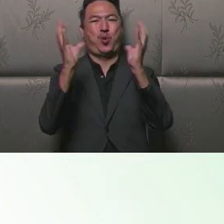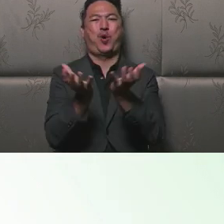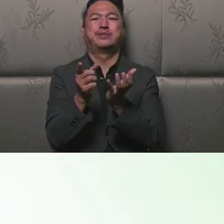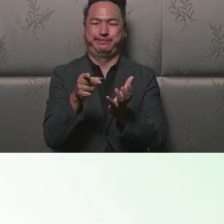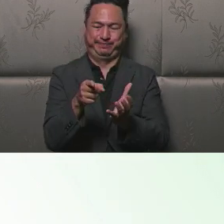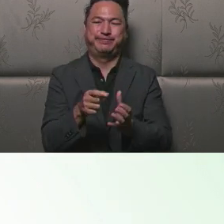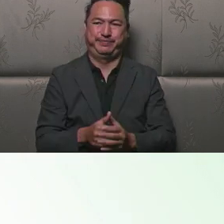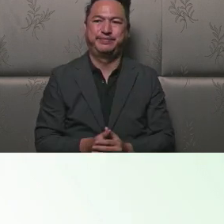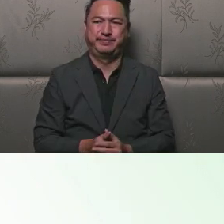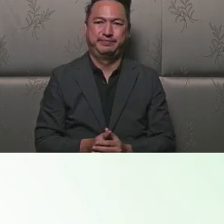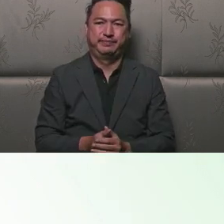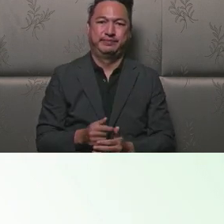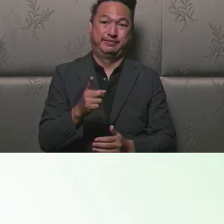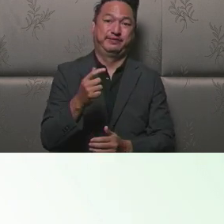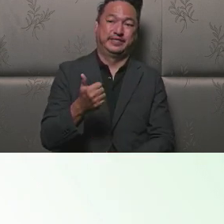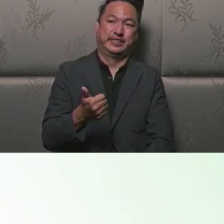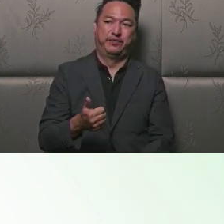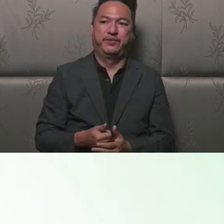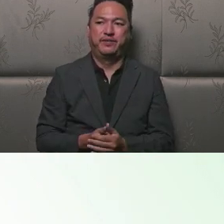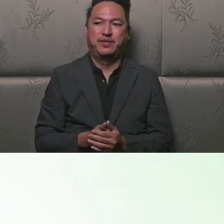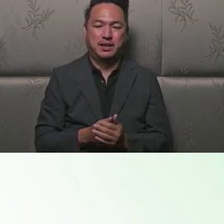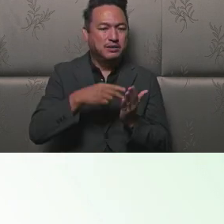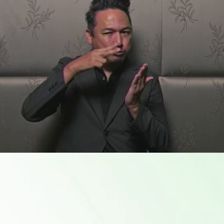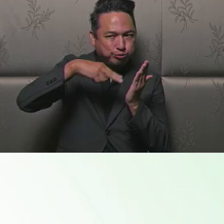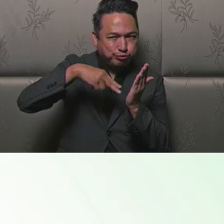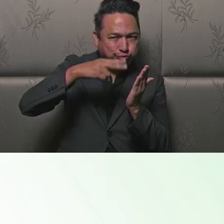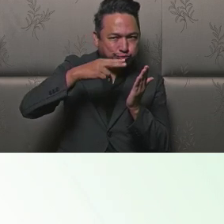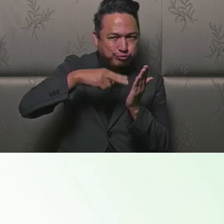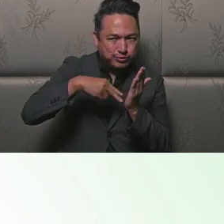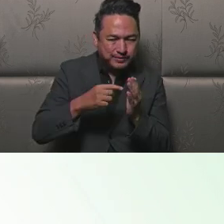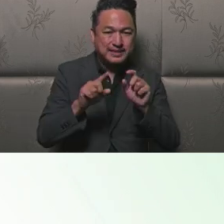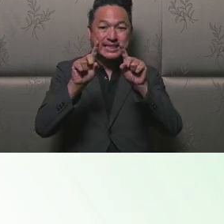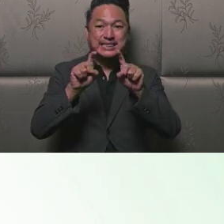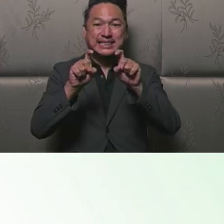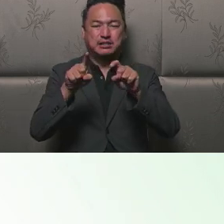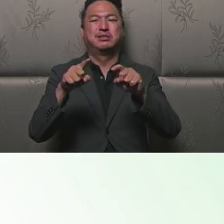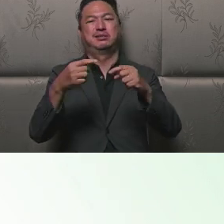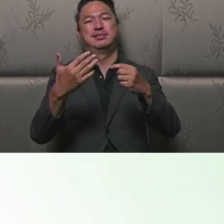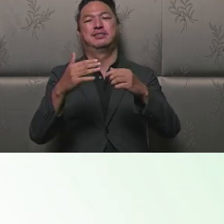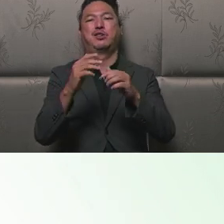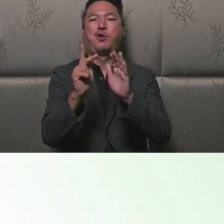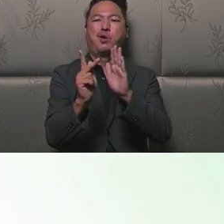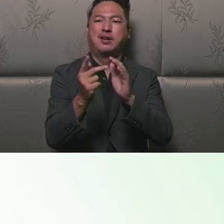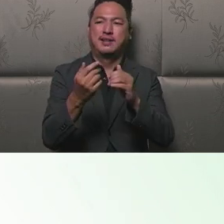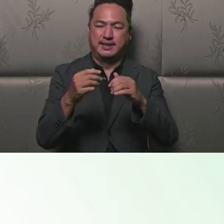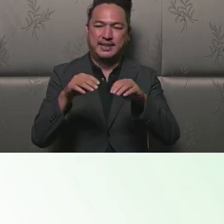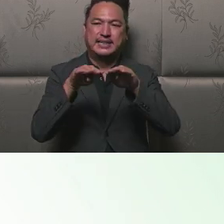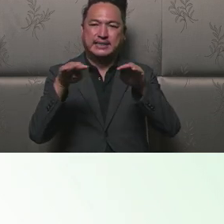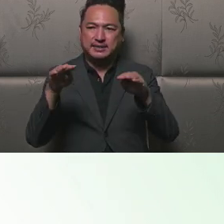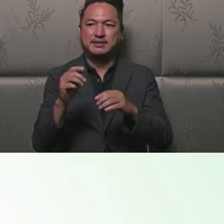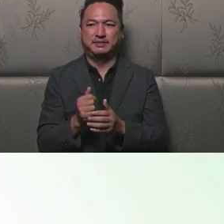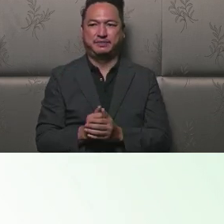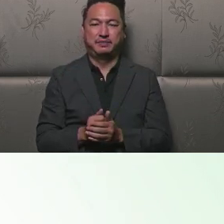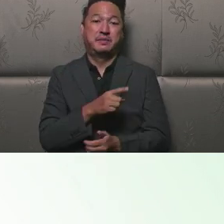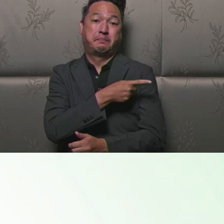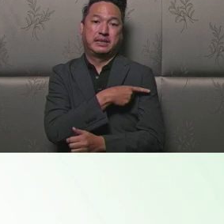basically, those who want to obtain a degree without attending any formal institutions, they can apply